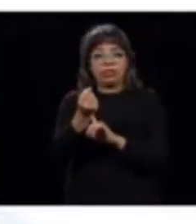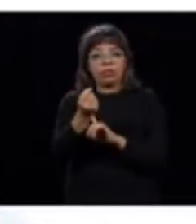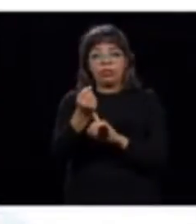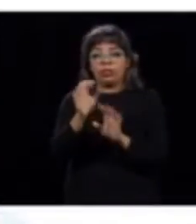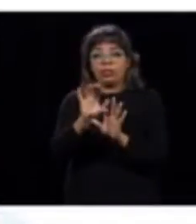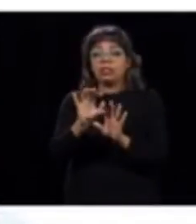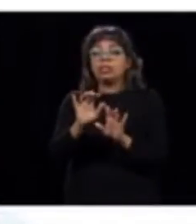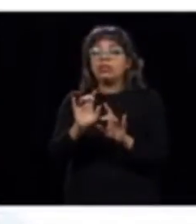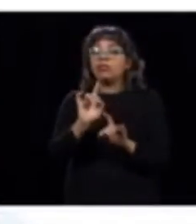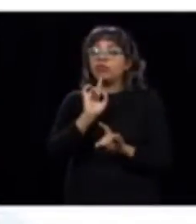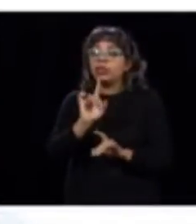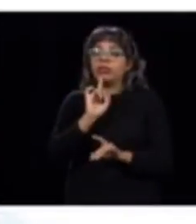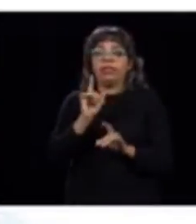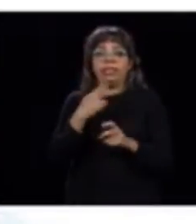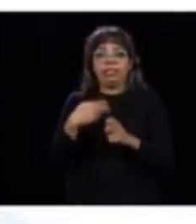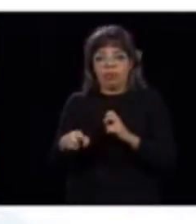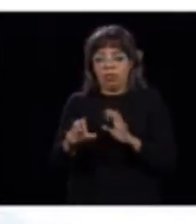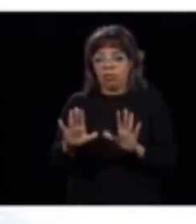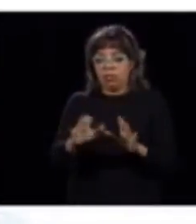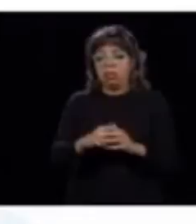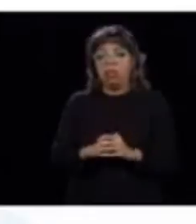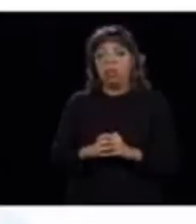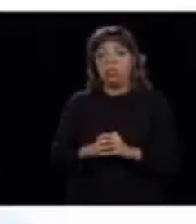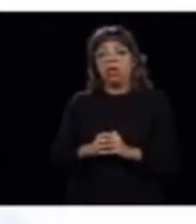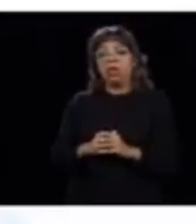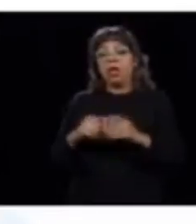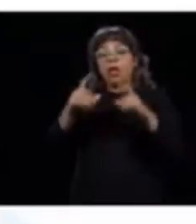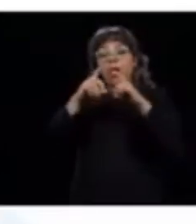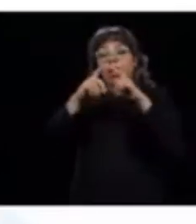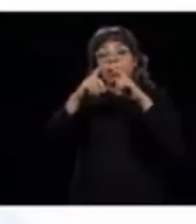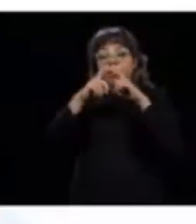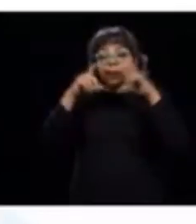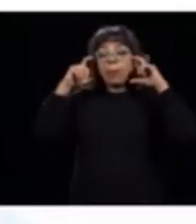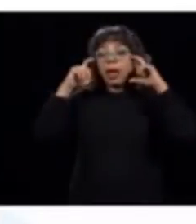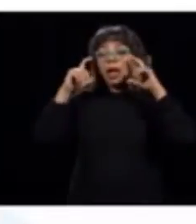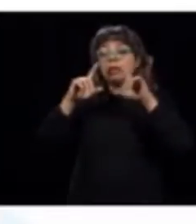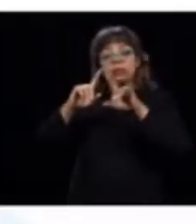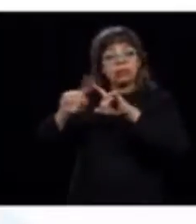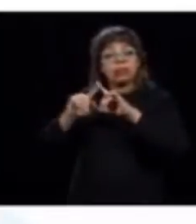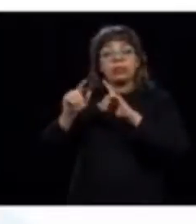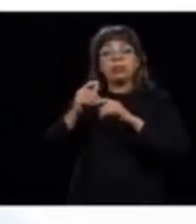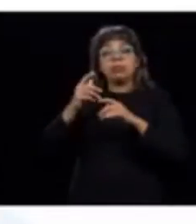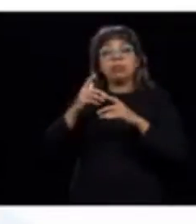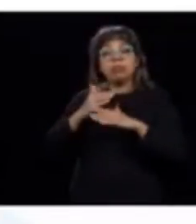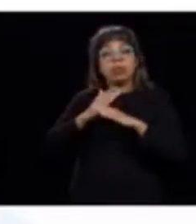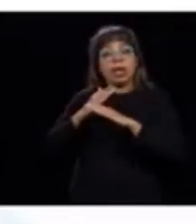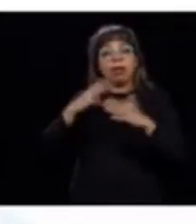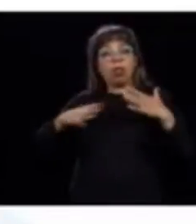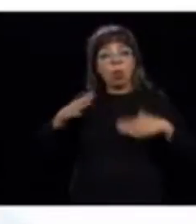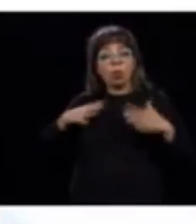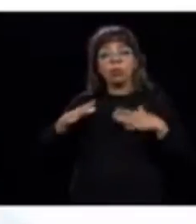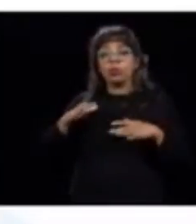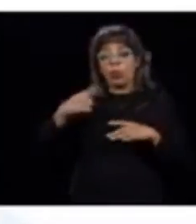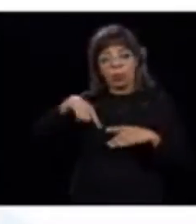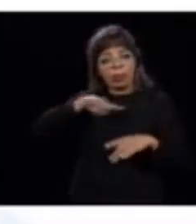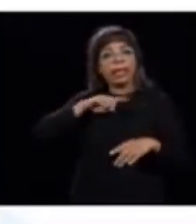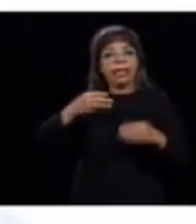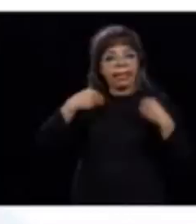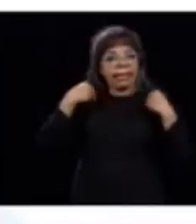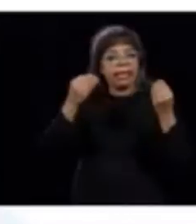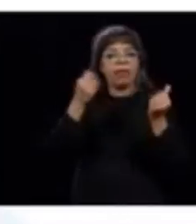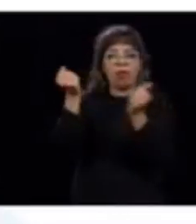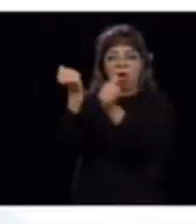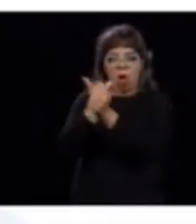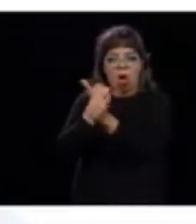protective equipment to everybody. We know that sometimes there have been situations where people